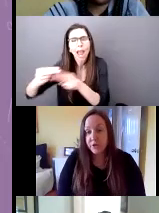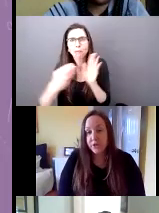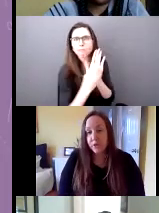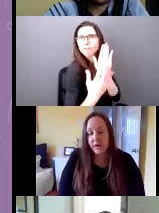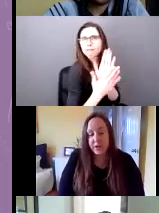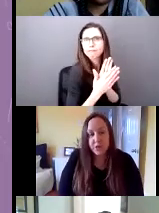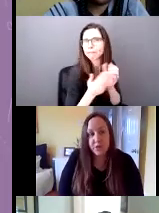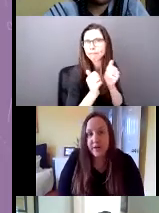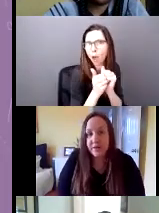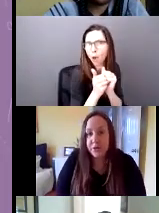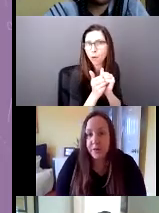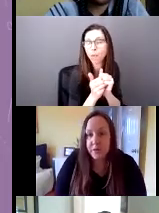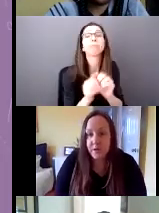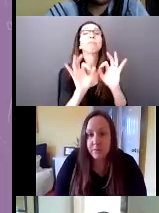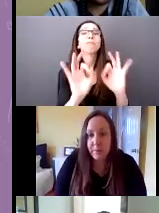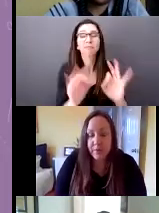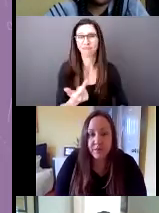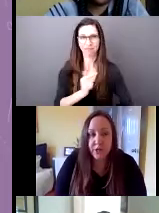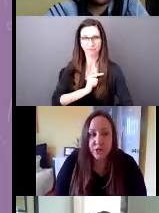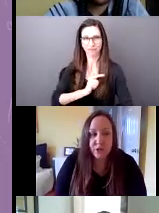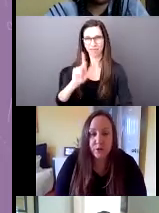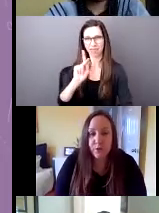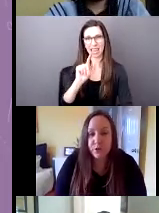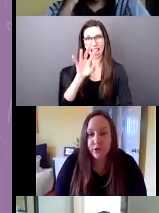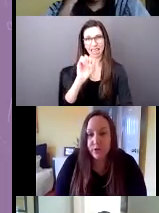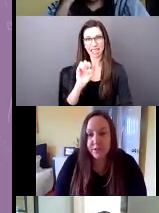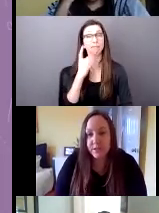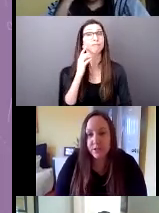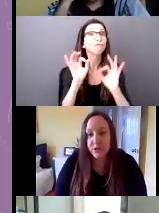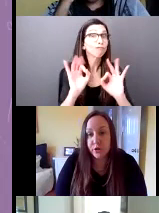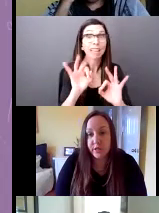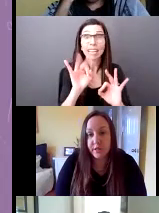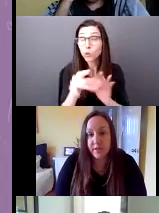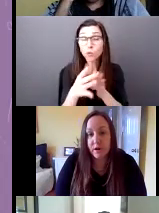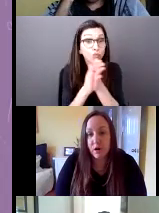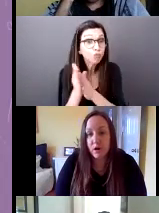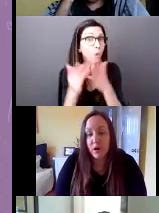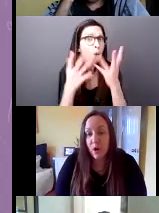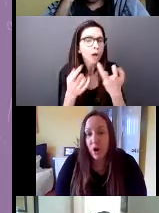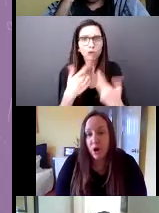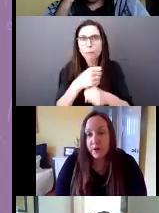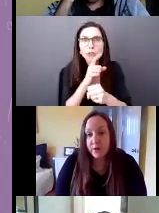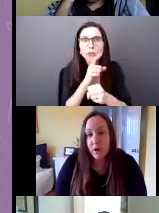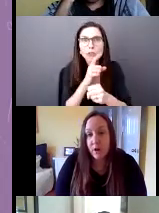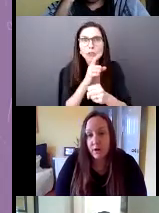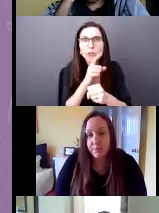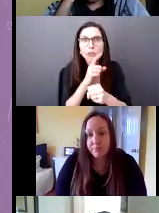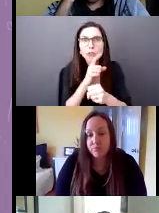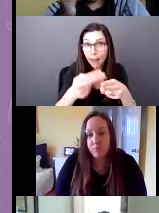Yeah, sure. So I touched on that a little bit in my presentation. So if folks are interested in ensuring that they are